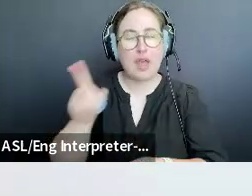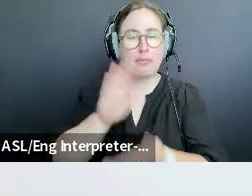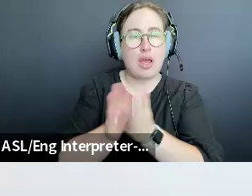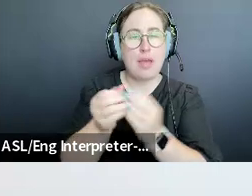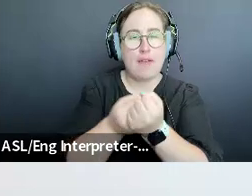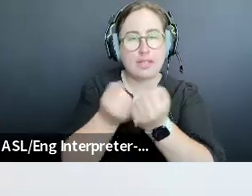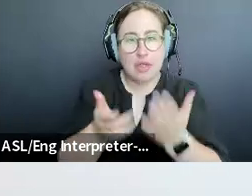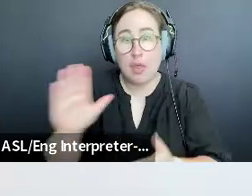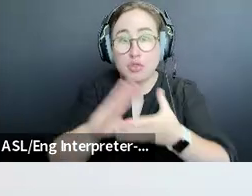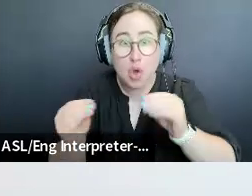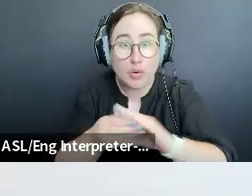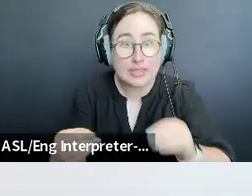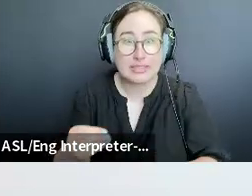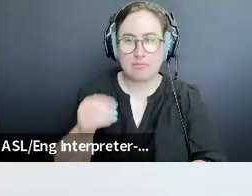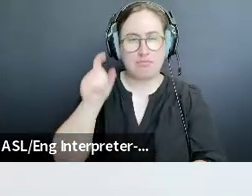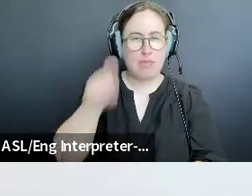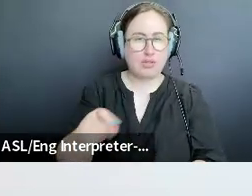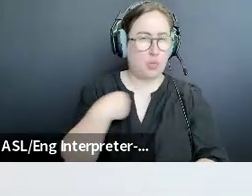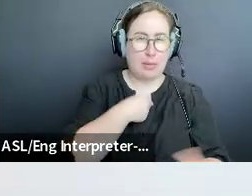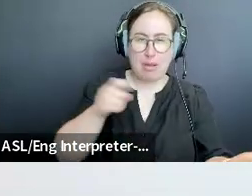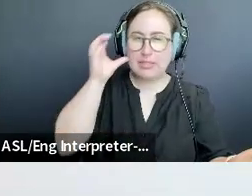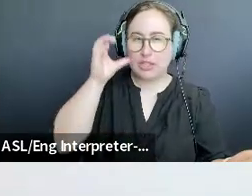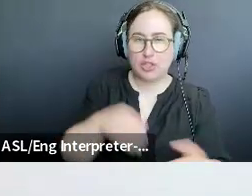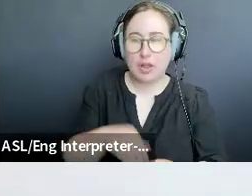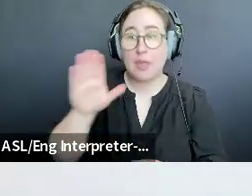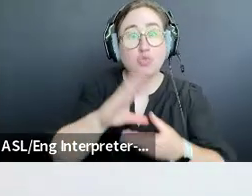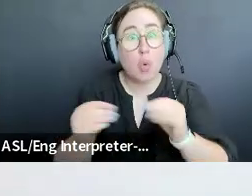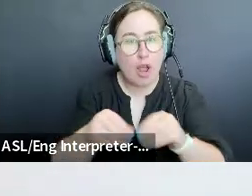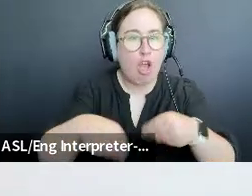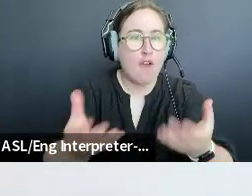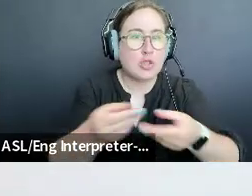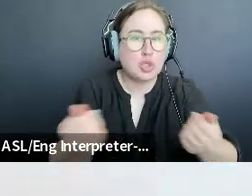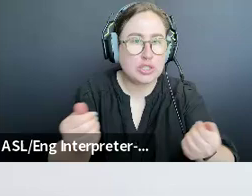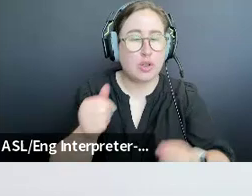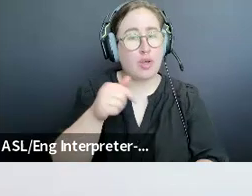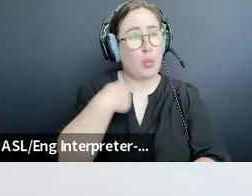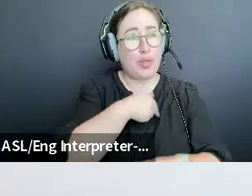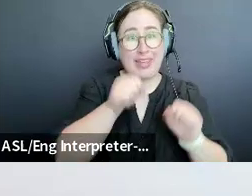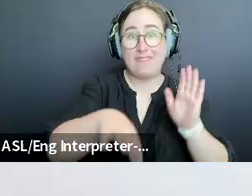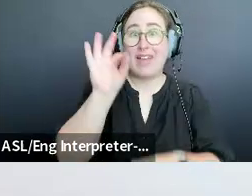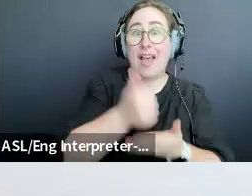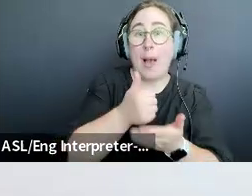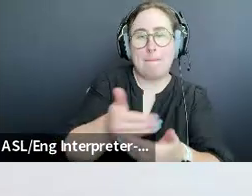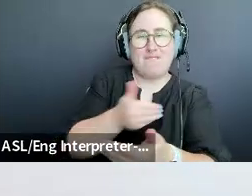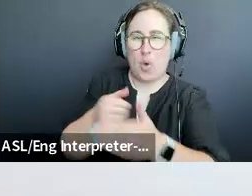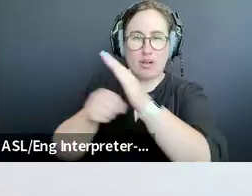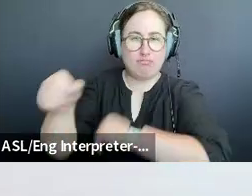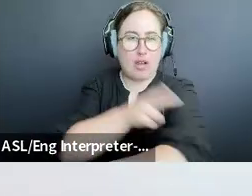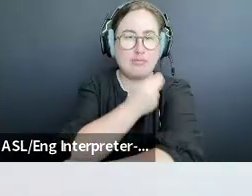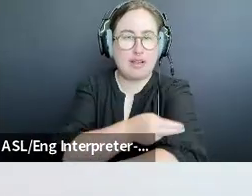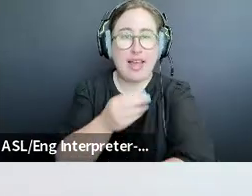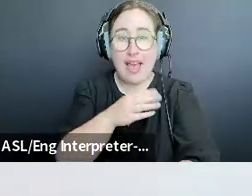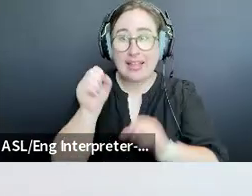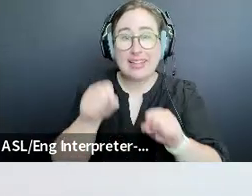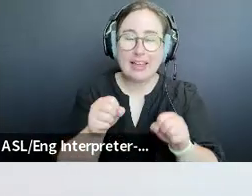to be heard. Their stories offer the solutions so that youth can get help before they're ever hospitalized and can remain with their